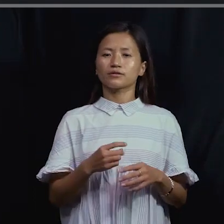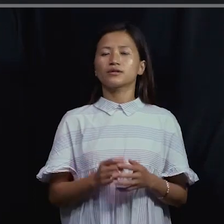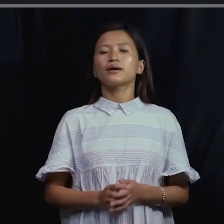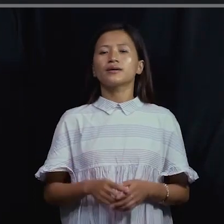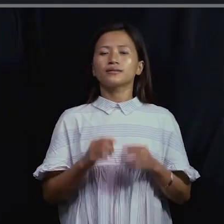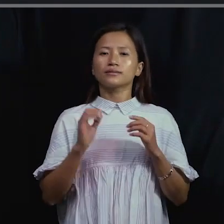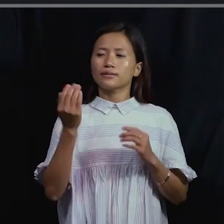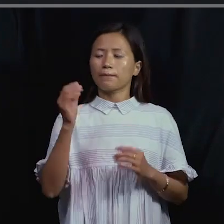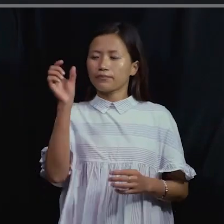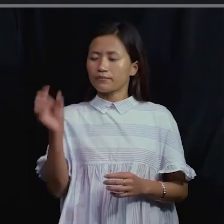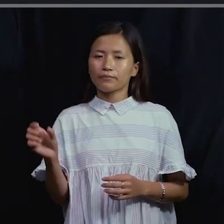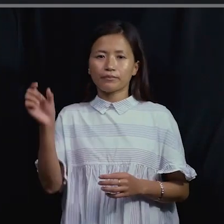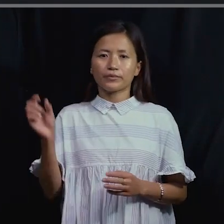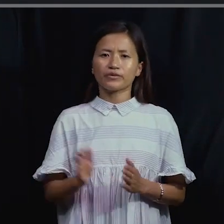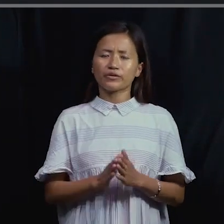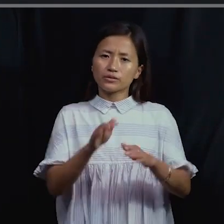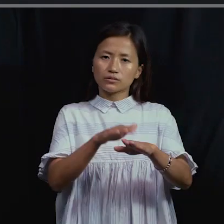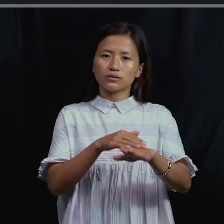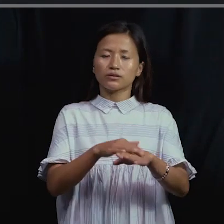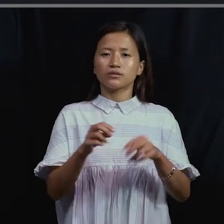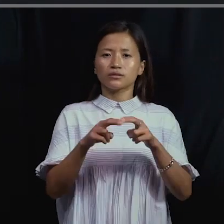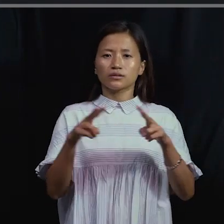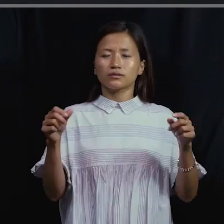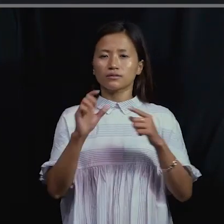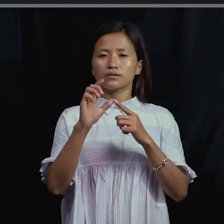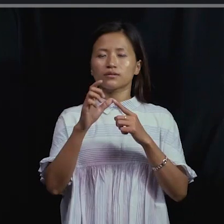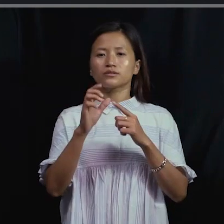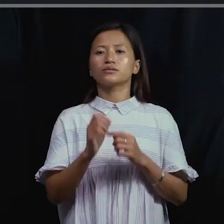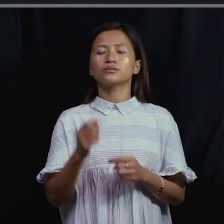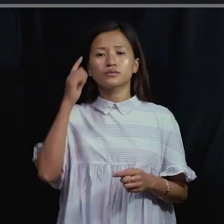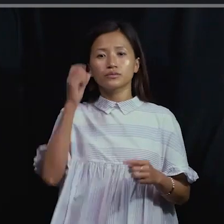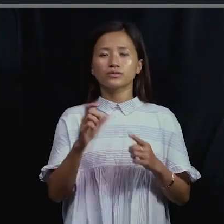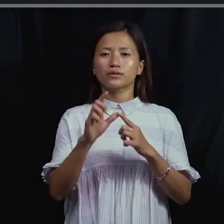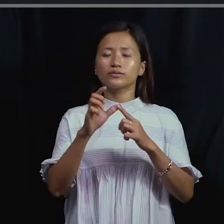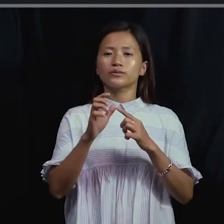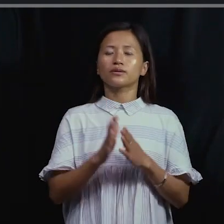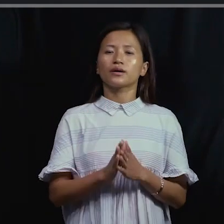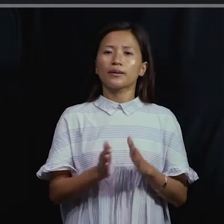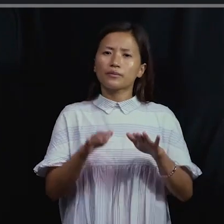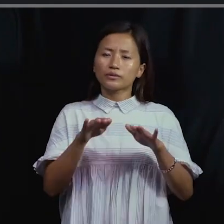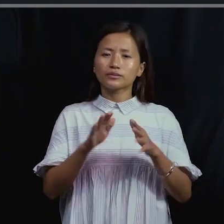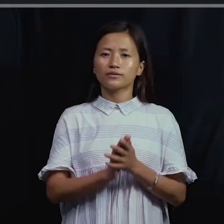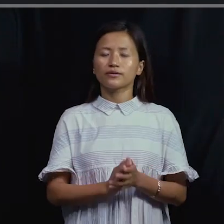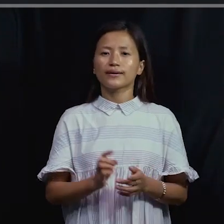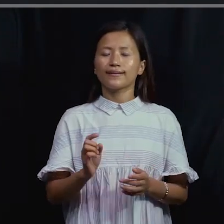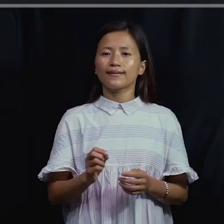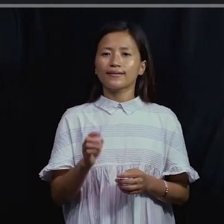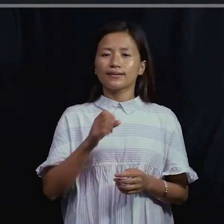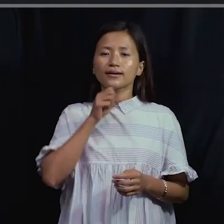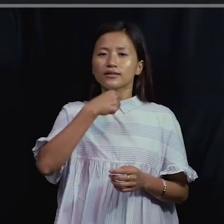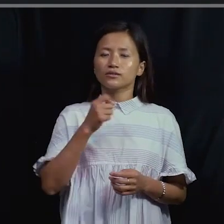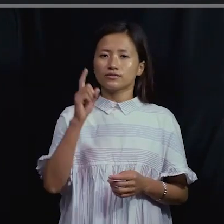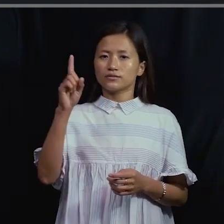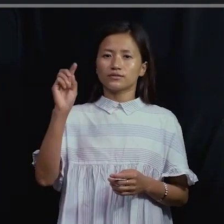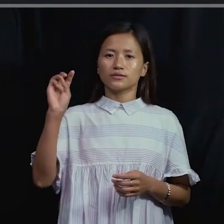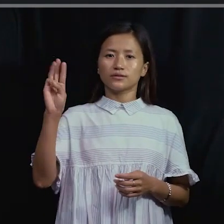is a bit slow. So it will differ from culture to culture, but approximately we take the age of 13 to